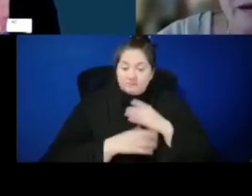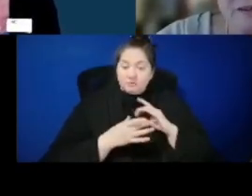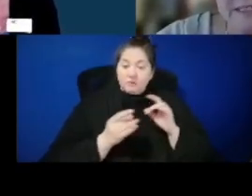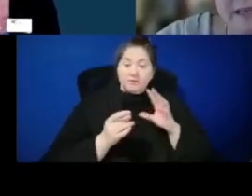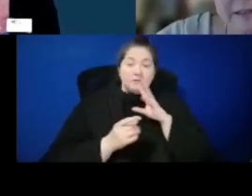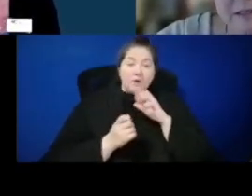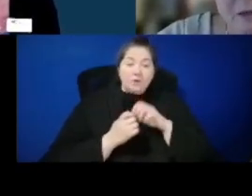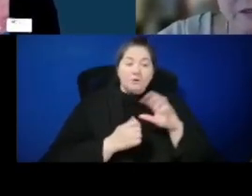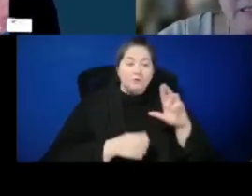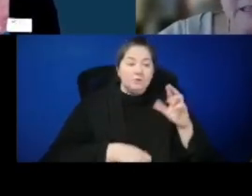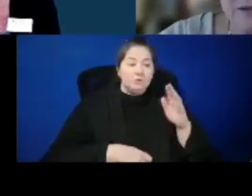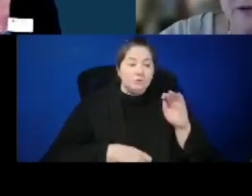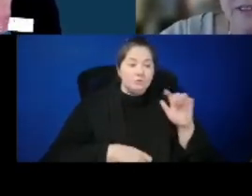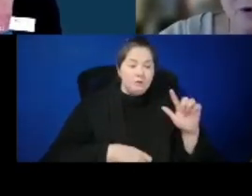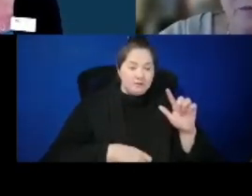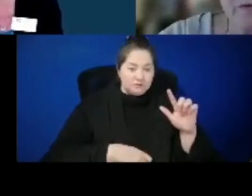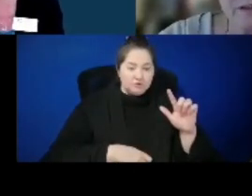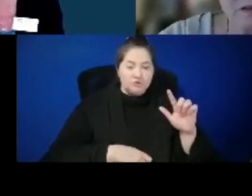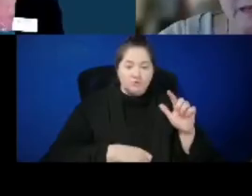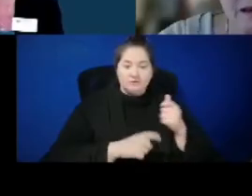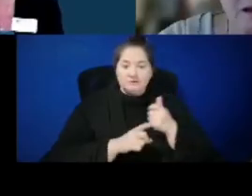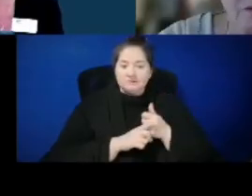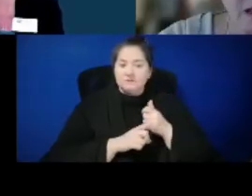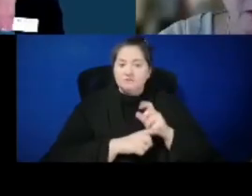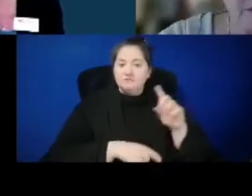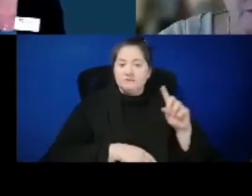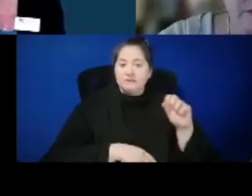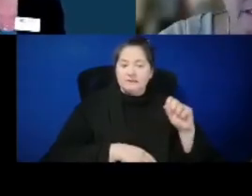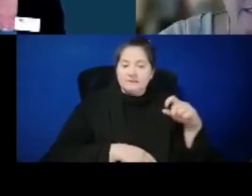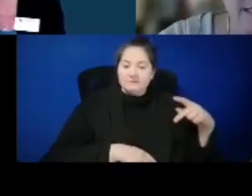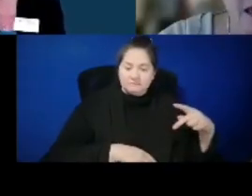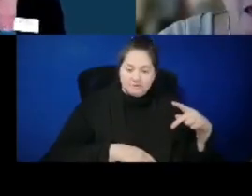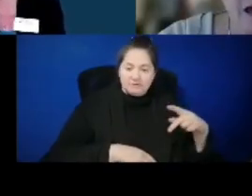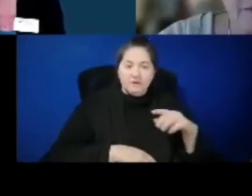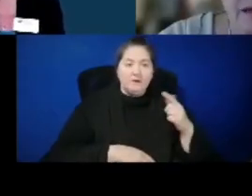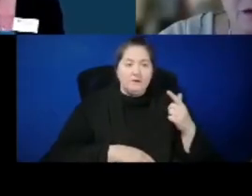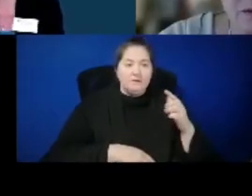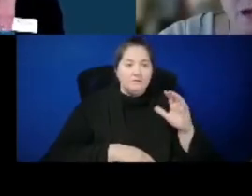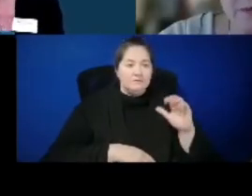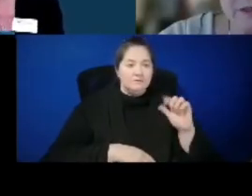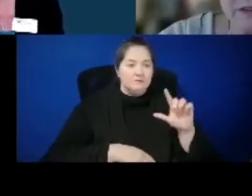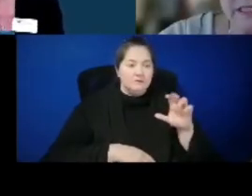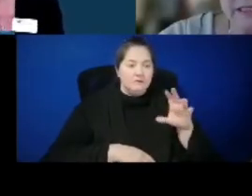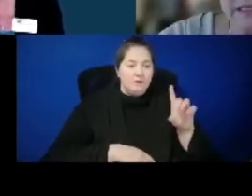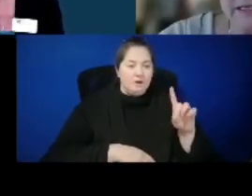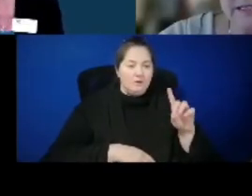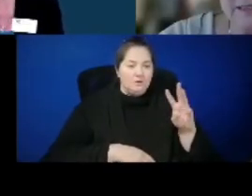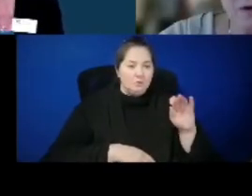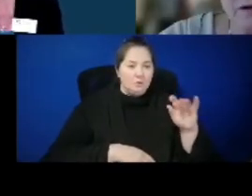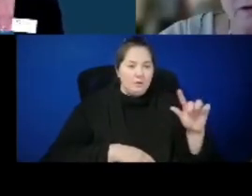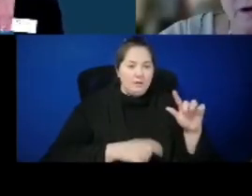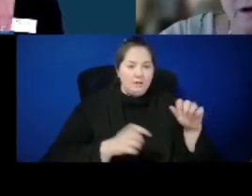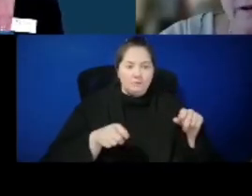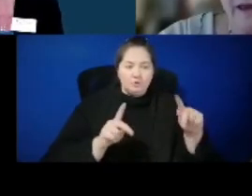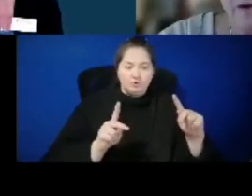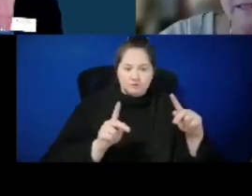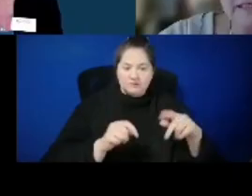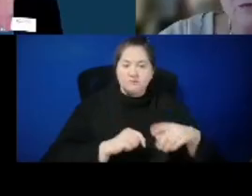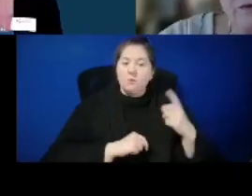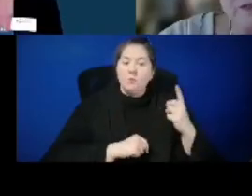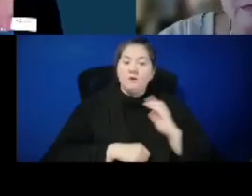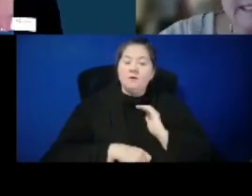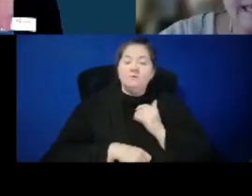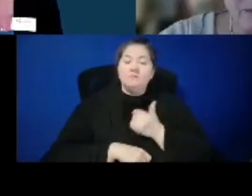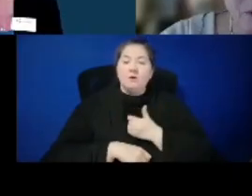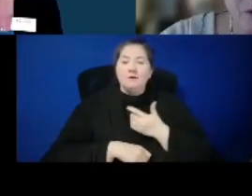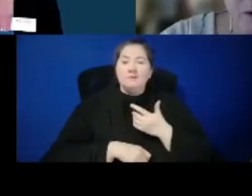to Rachel Seitz, who is a direct support professional at Caldwell Opportunities. And Caldwell Opportunities is one of our,